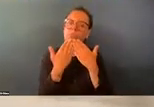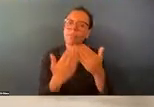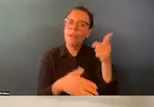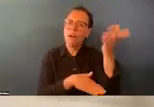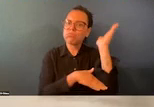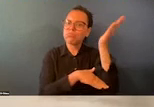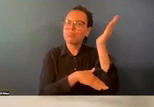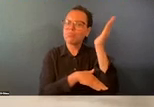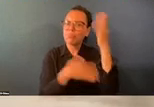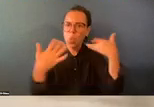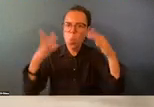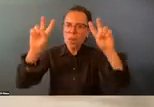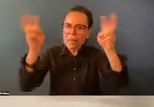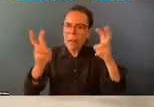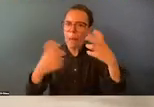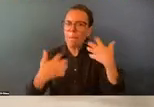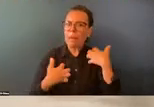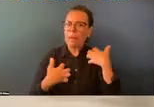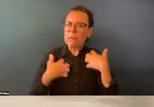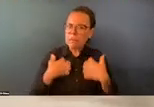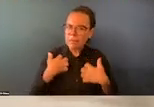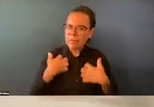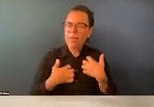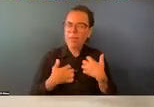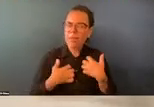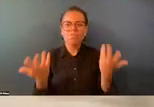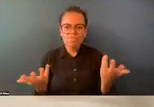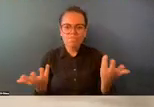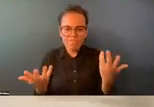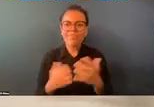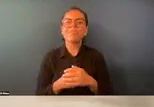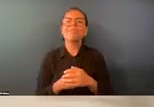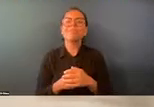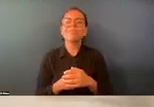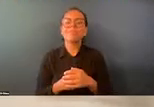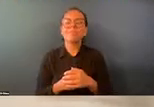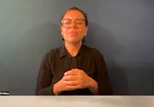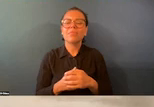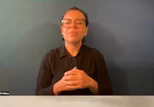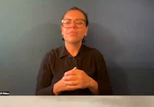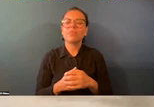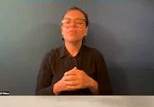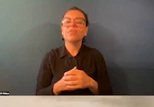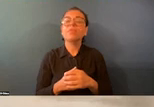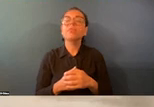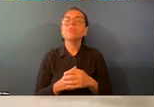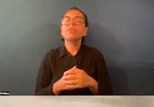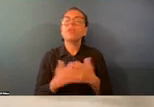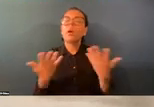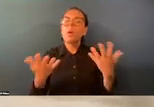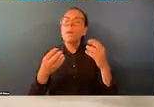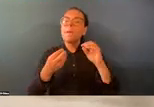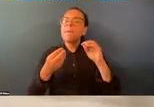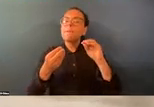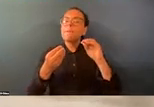presentation. I would to say that we will share the recording afterward who had a problem